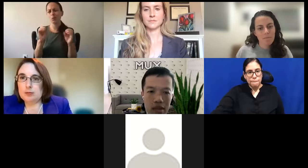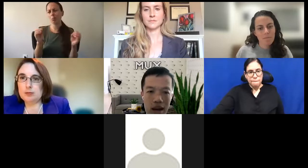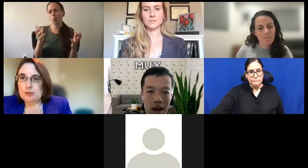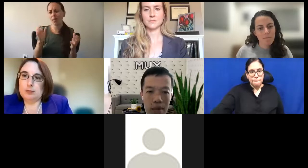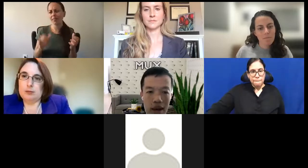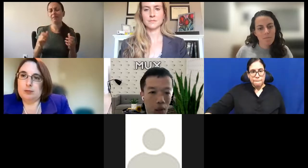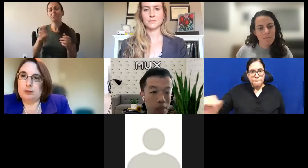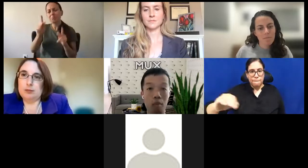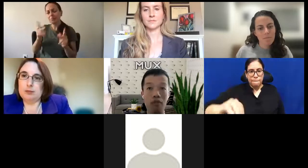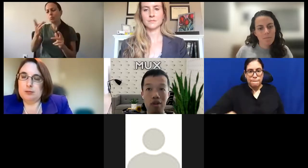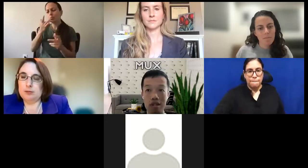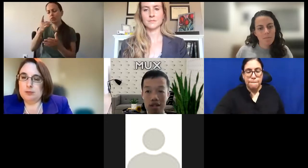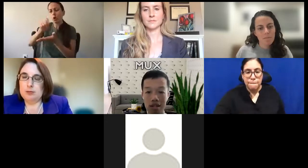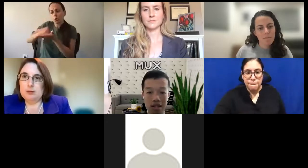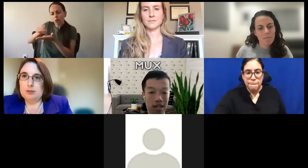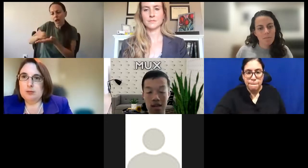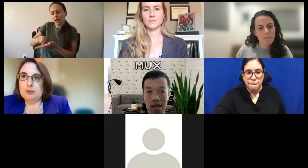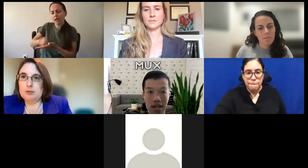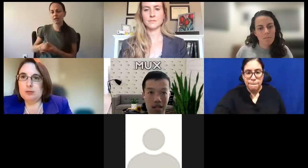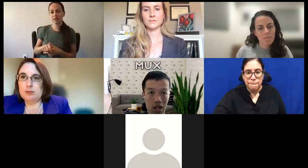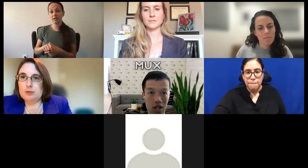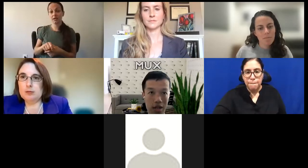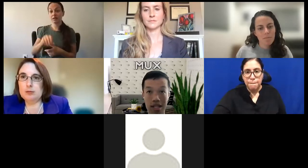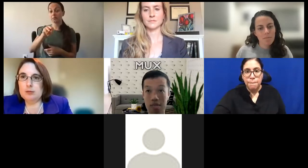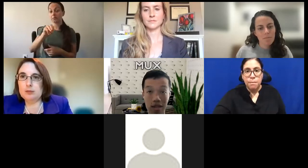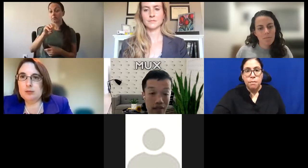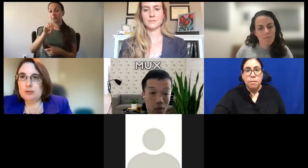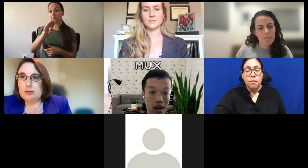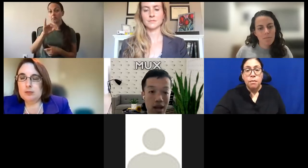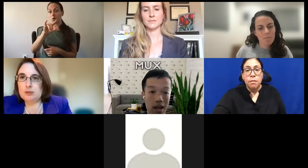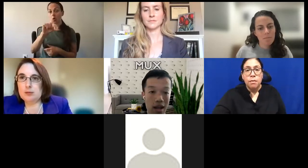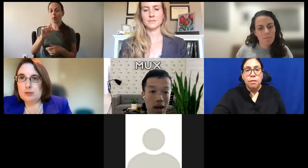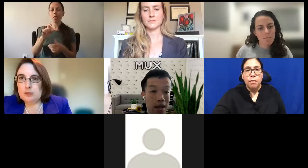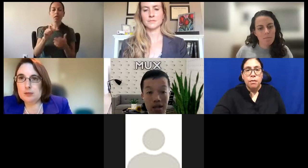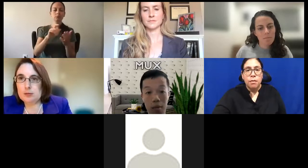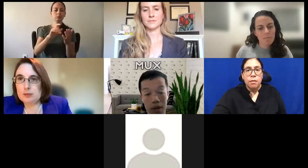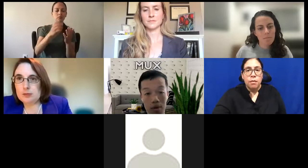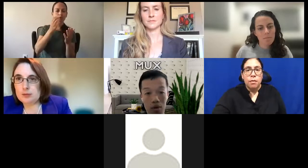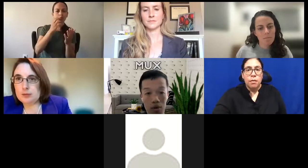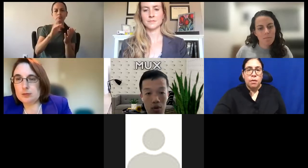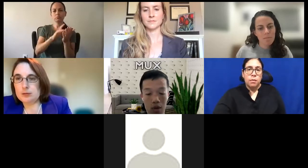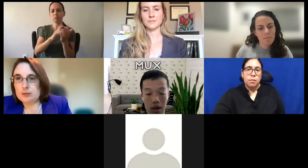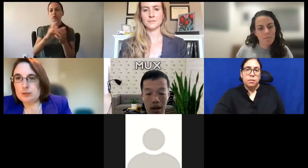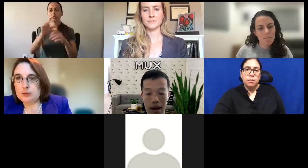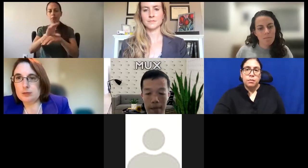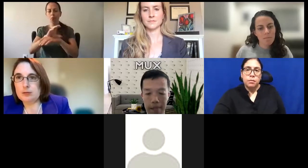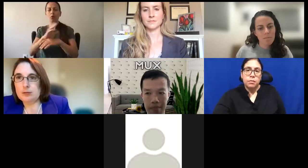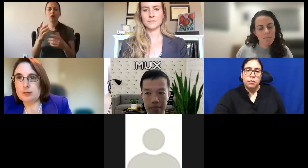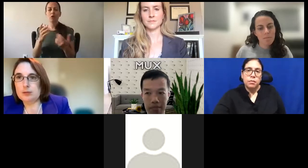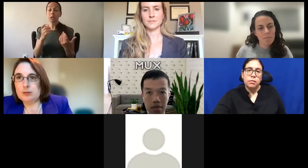pen. And while mobile first isn't gonna necessarily be accessible to everyone, it does help people